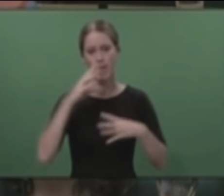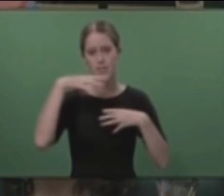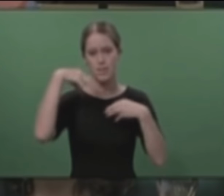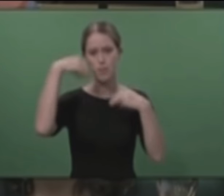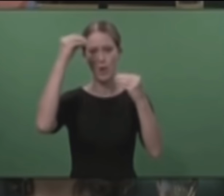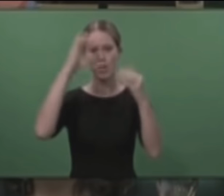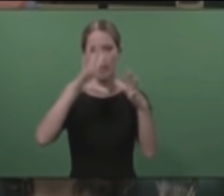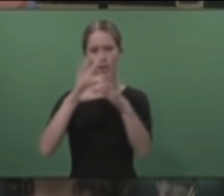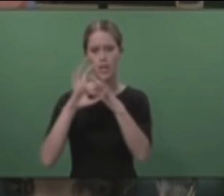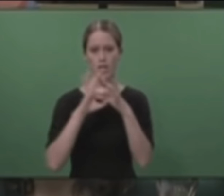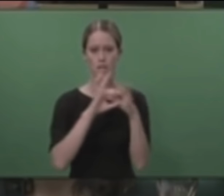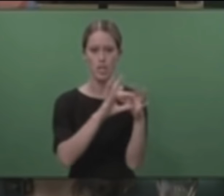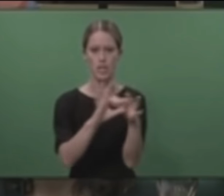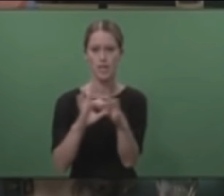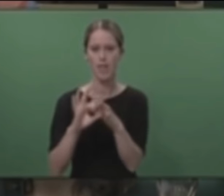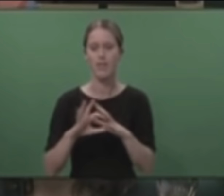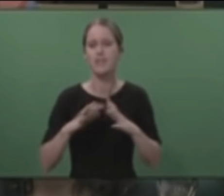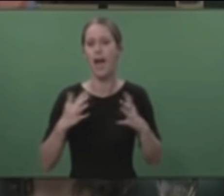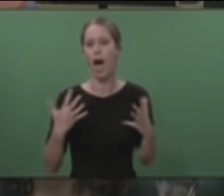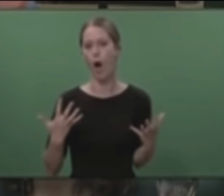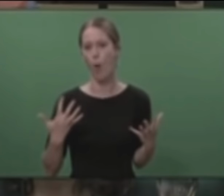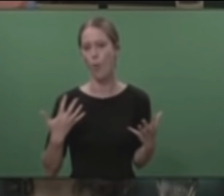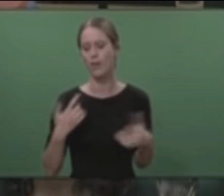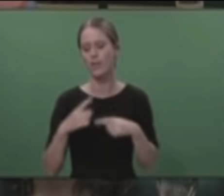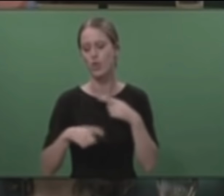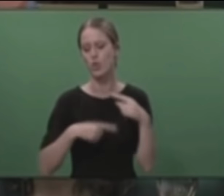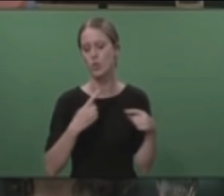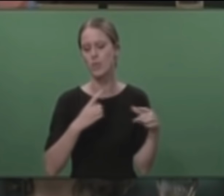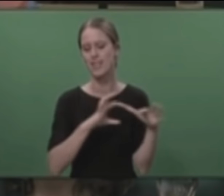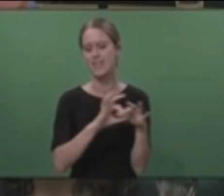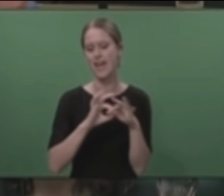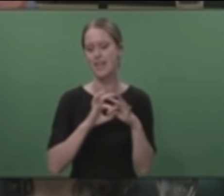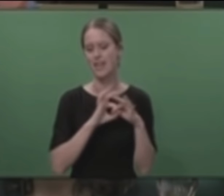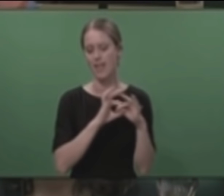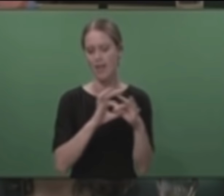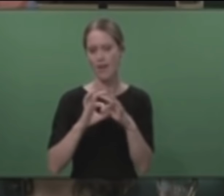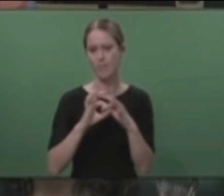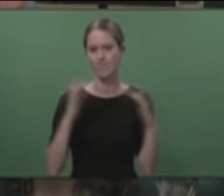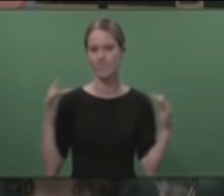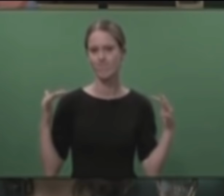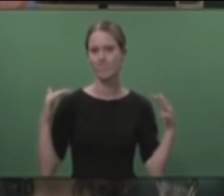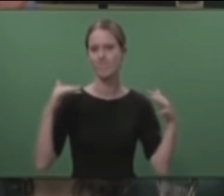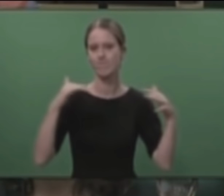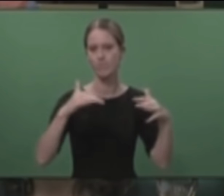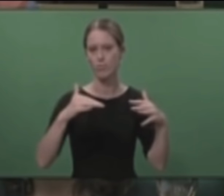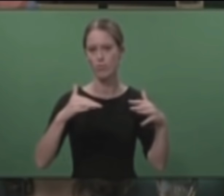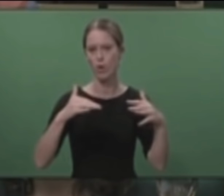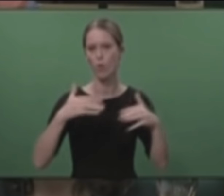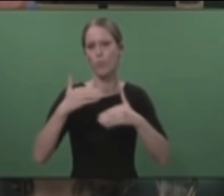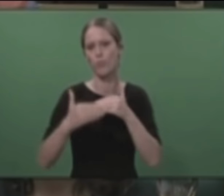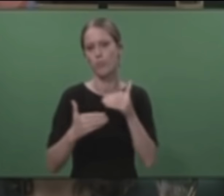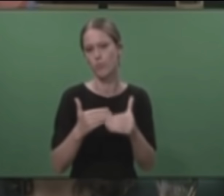of connection is how we will stay together and bring everyone with